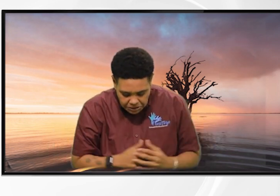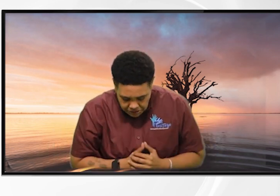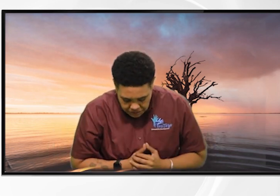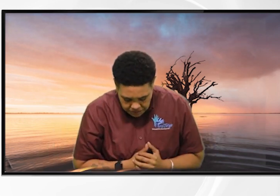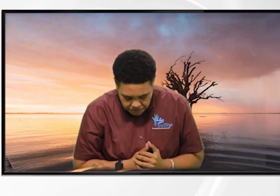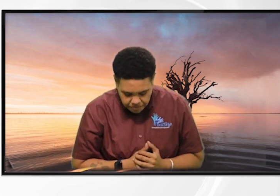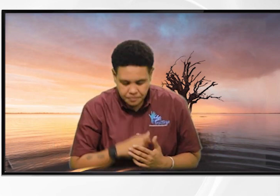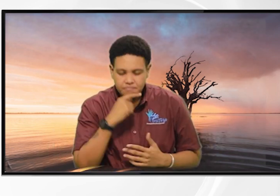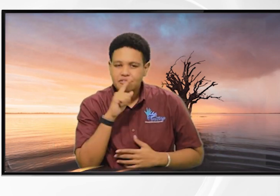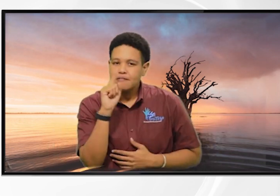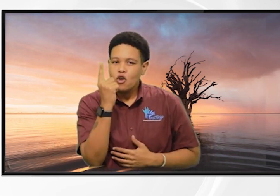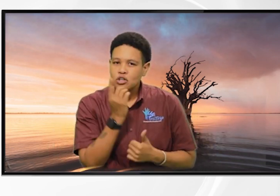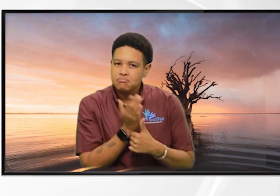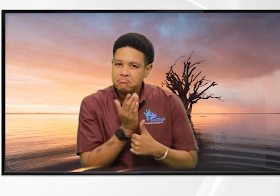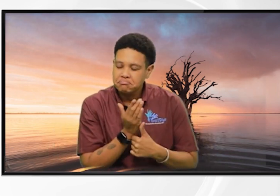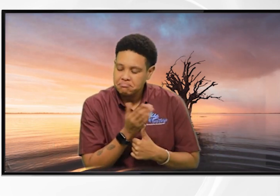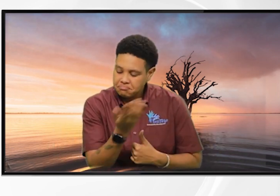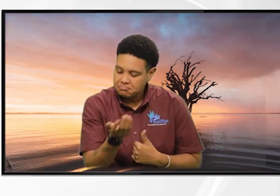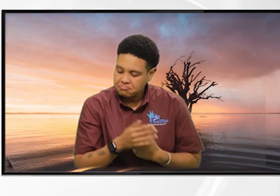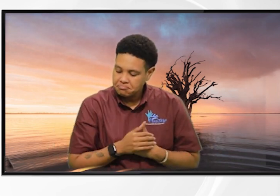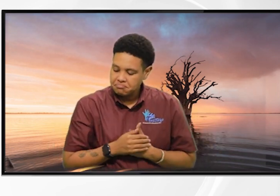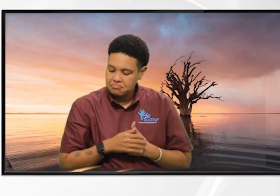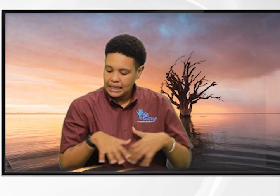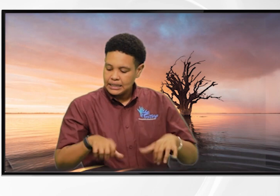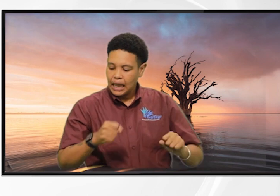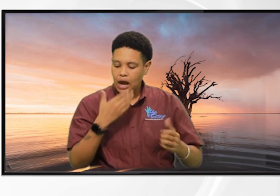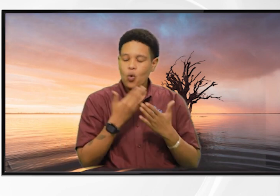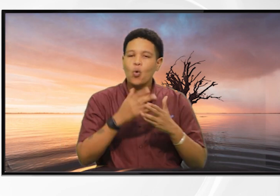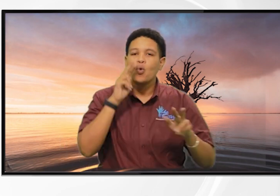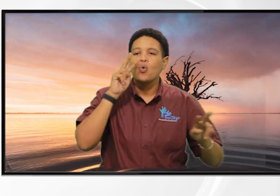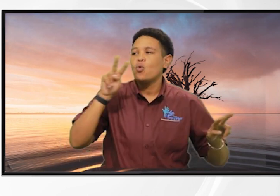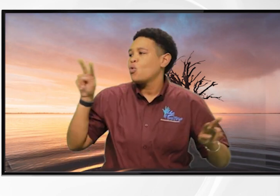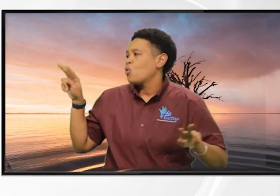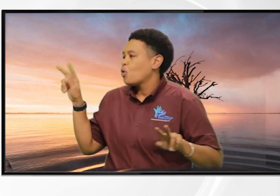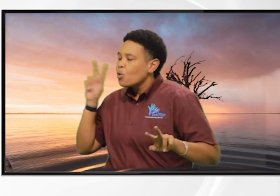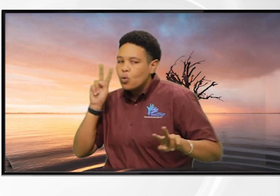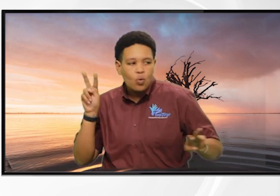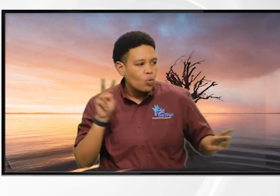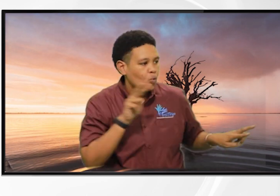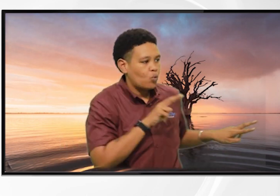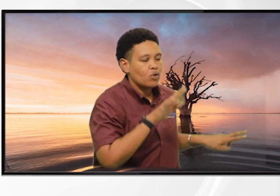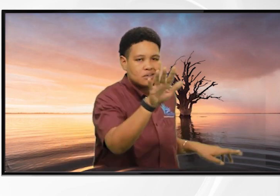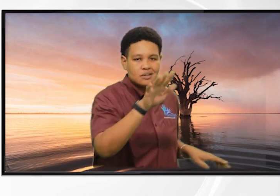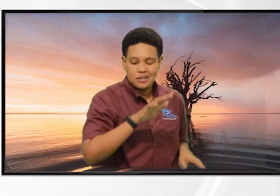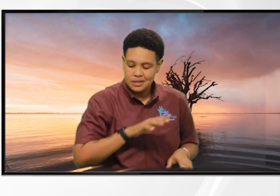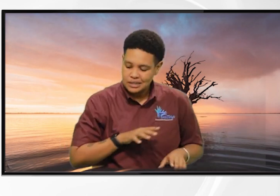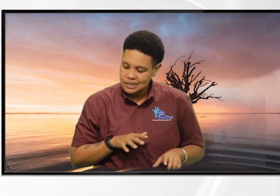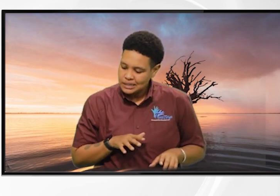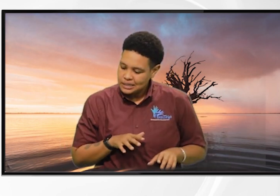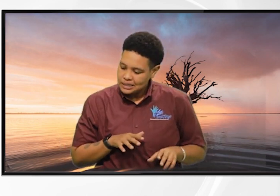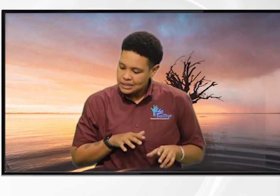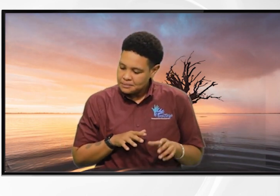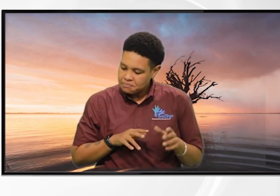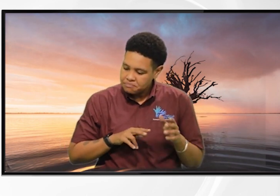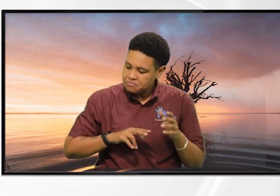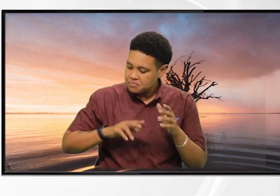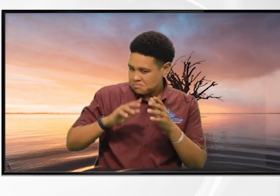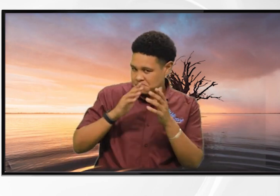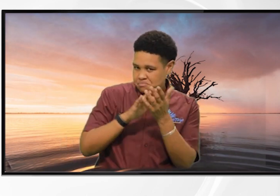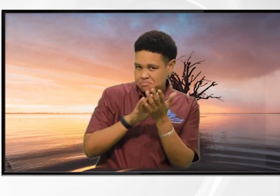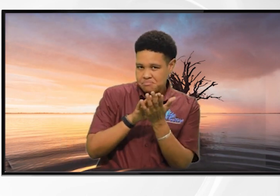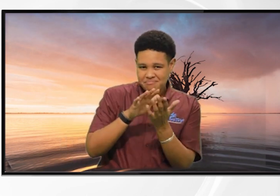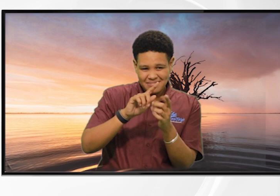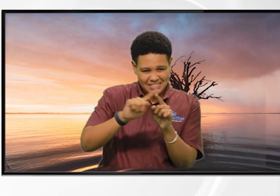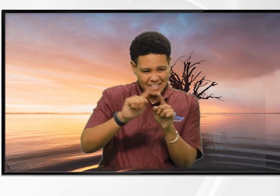Step 1, take a good look around. Mean patterns of climate provide an initial basis